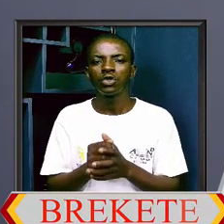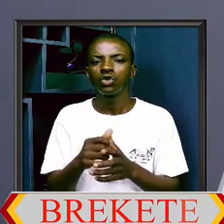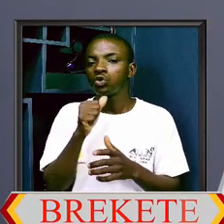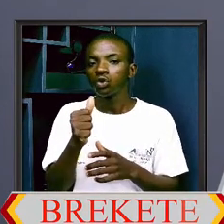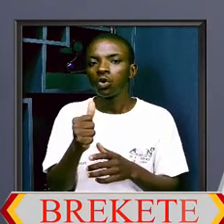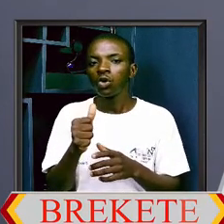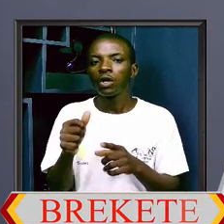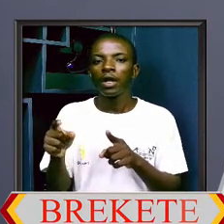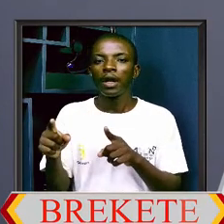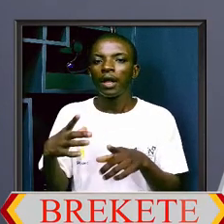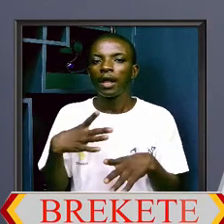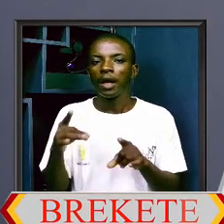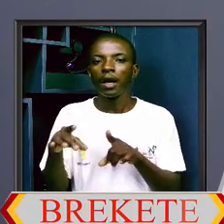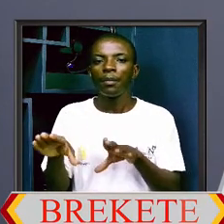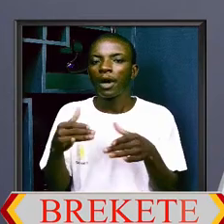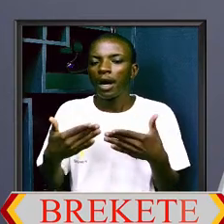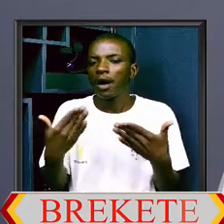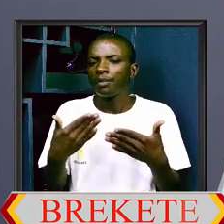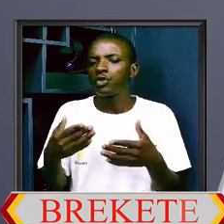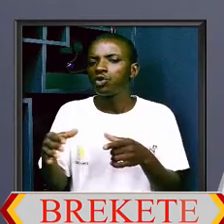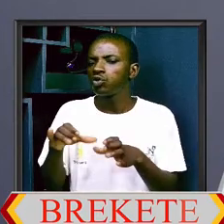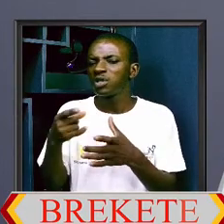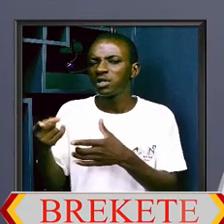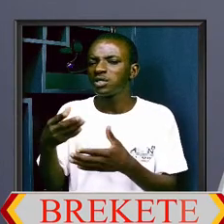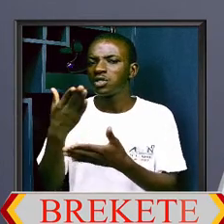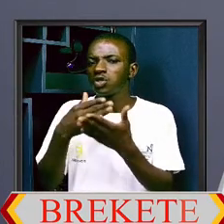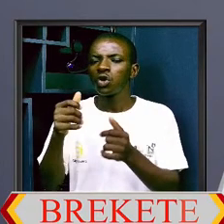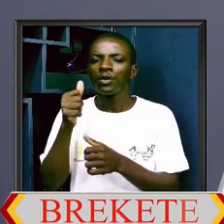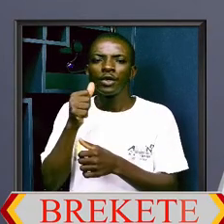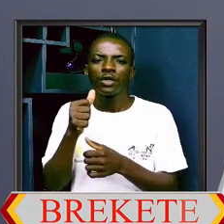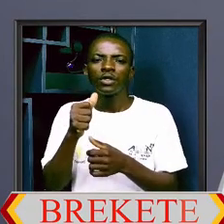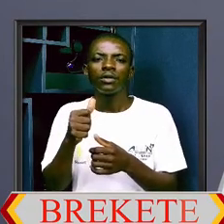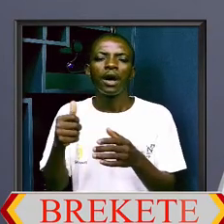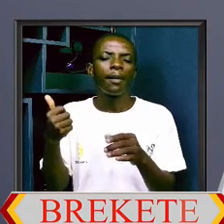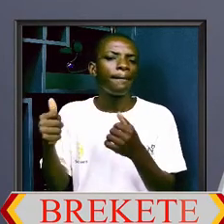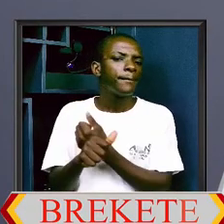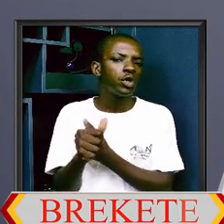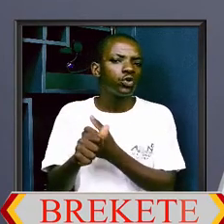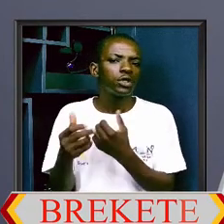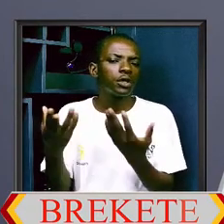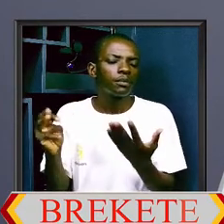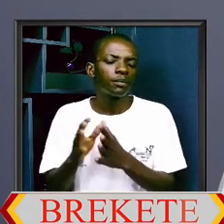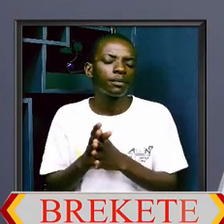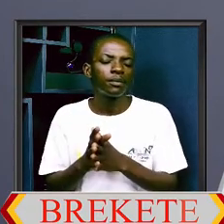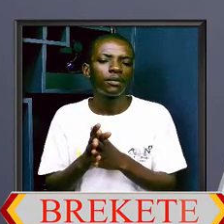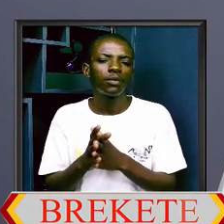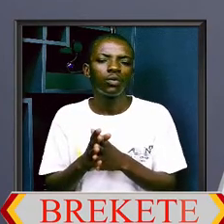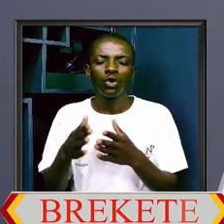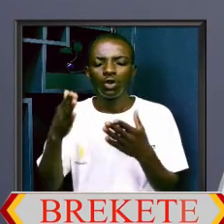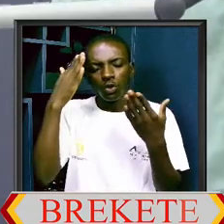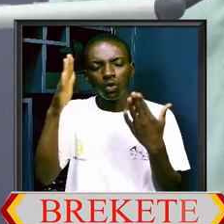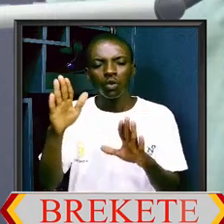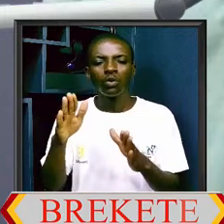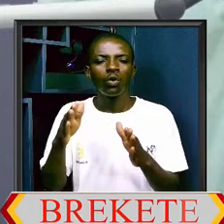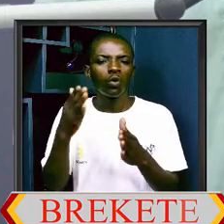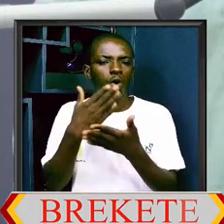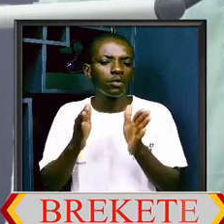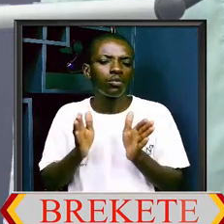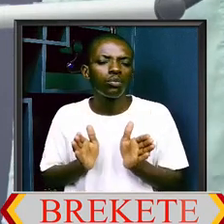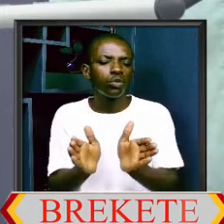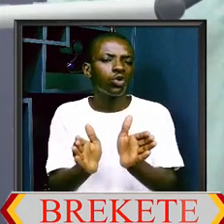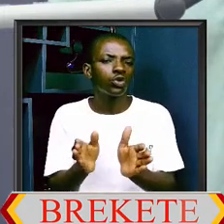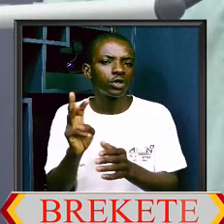it's not like I'm happy doing this thing some of these girls they see they abuse them when I not know what push